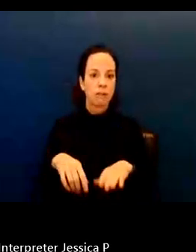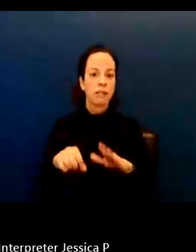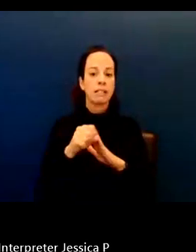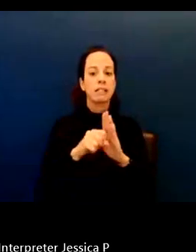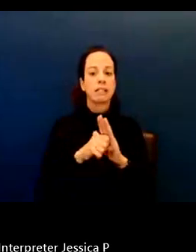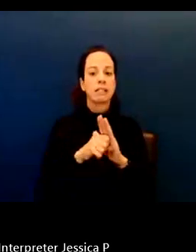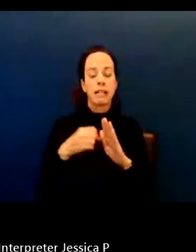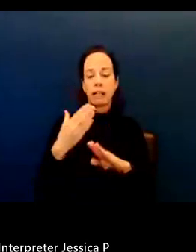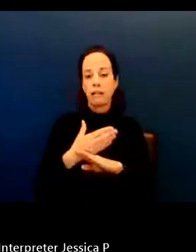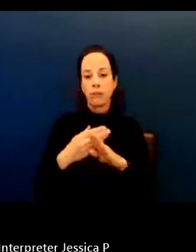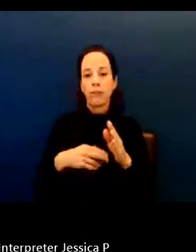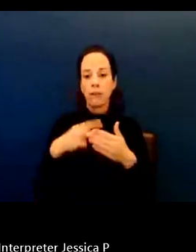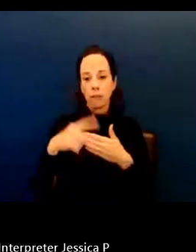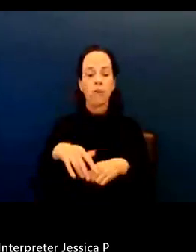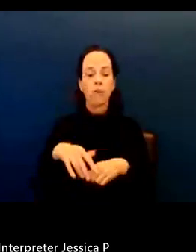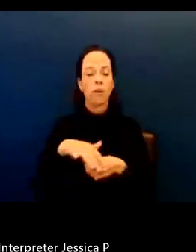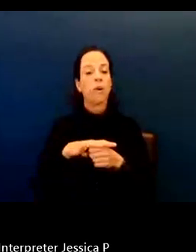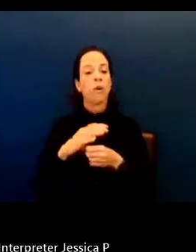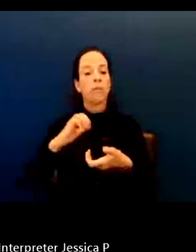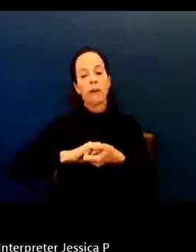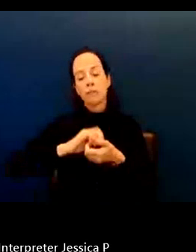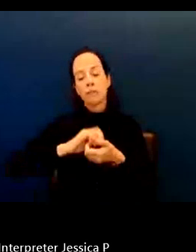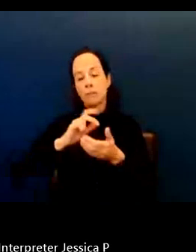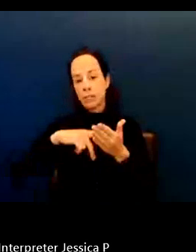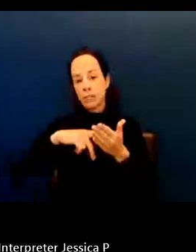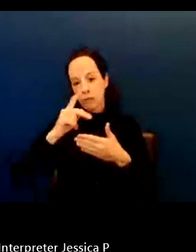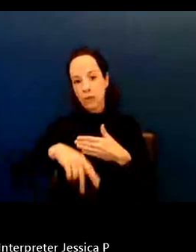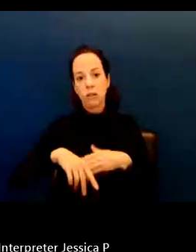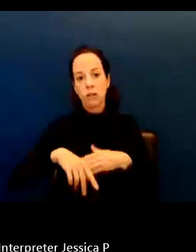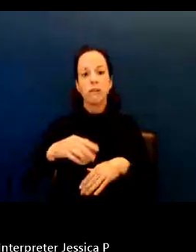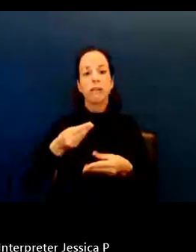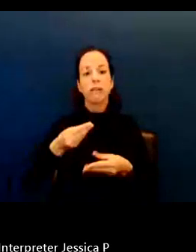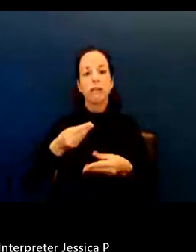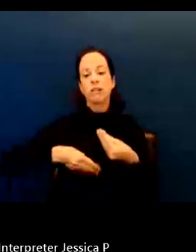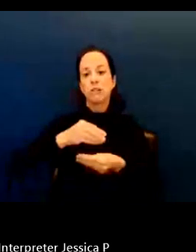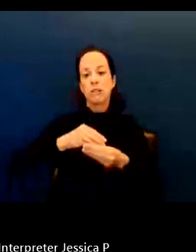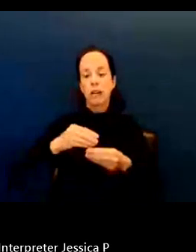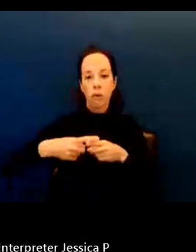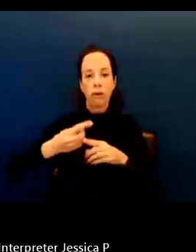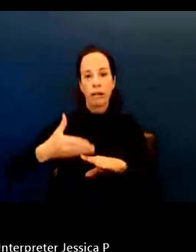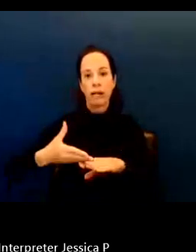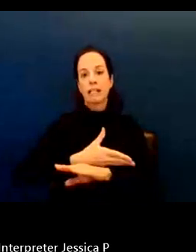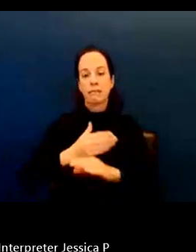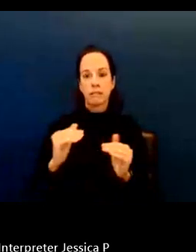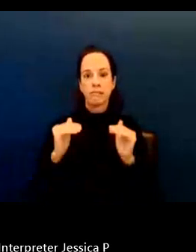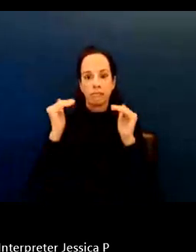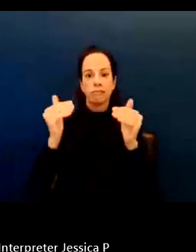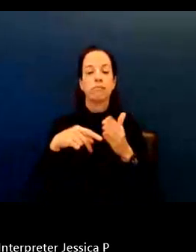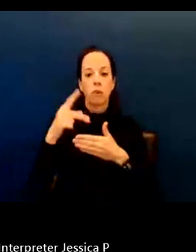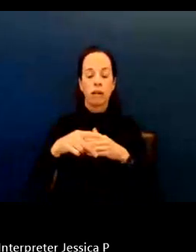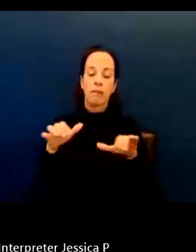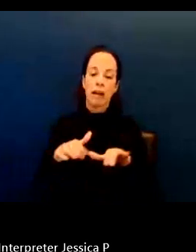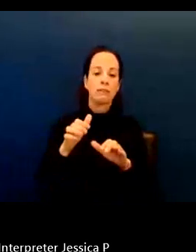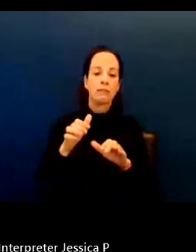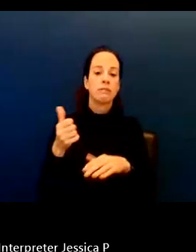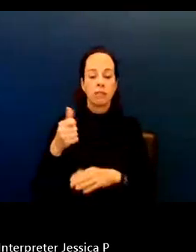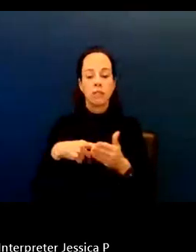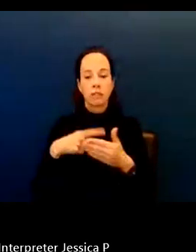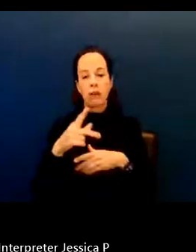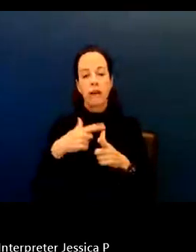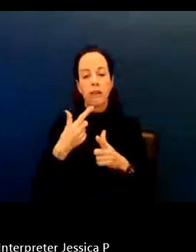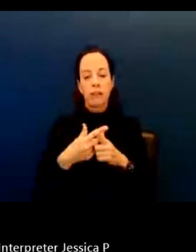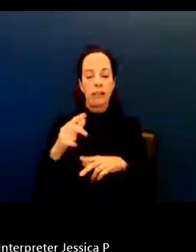Local Partnership Program, Trade Corridor Enhancement Program, Active Transportation Program, and the Transit Intercity